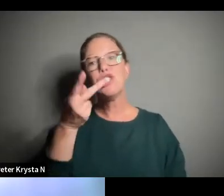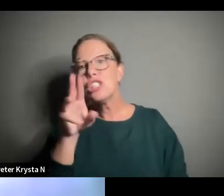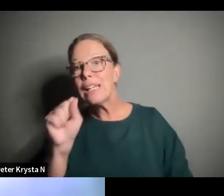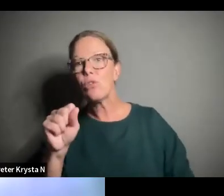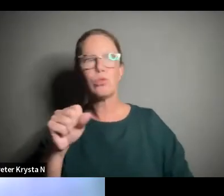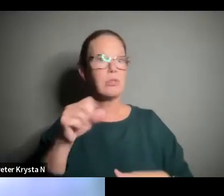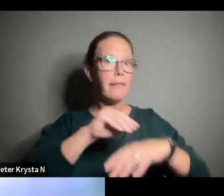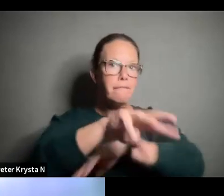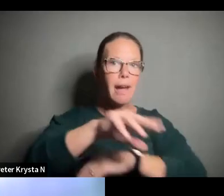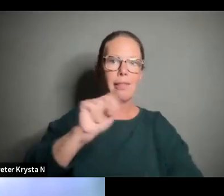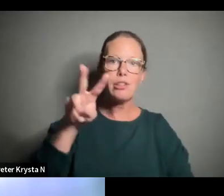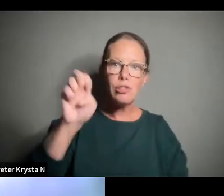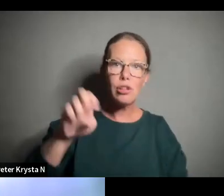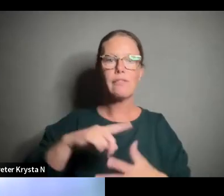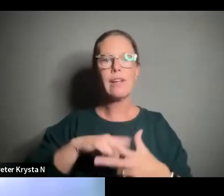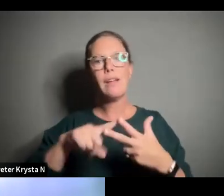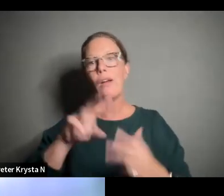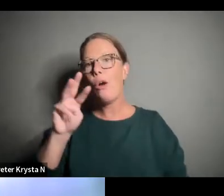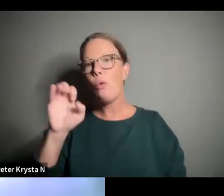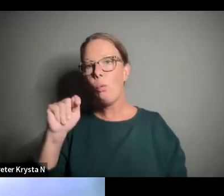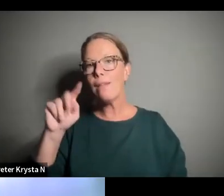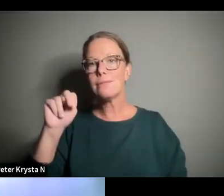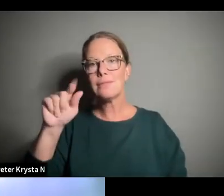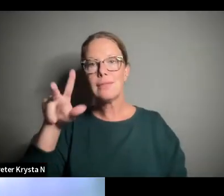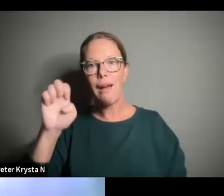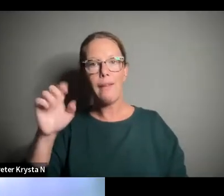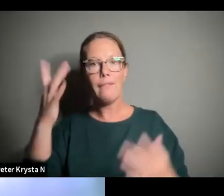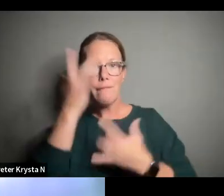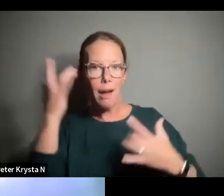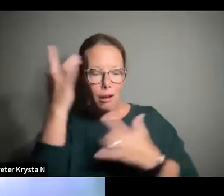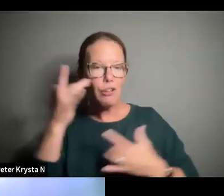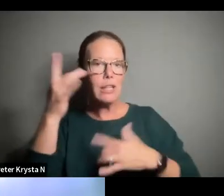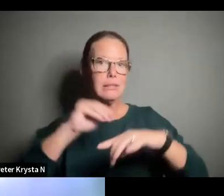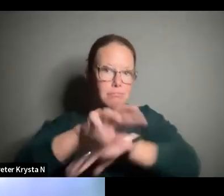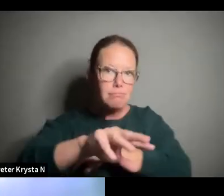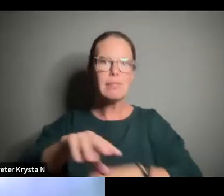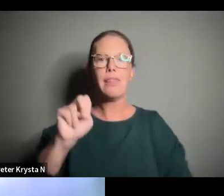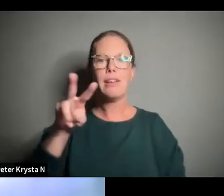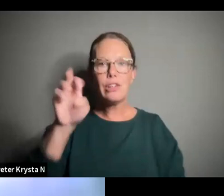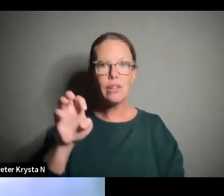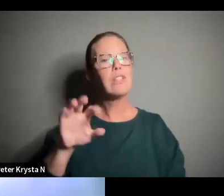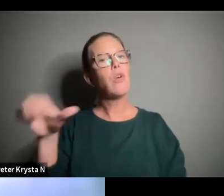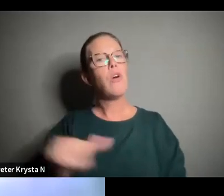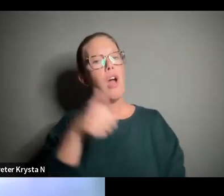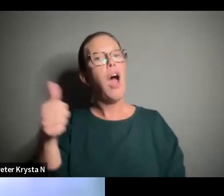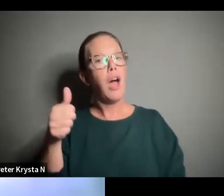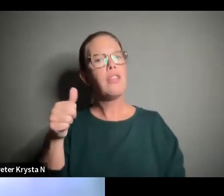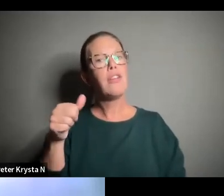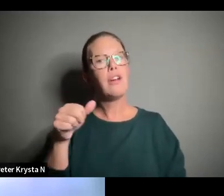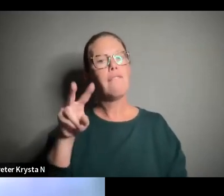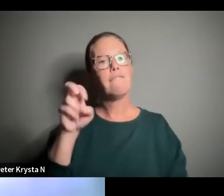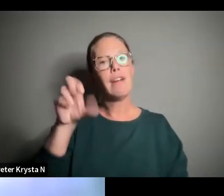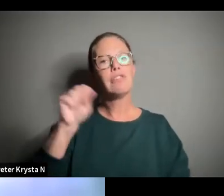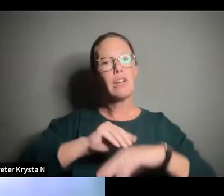nerve involved. They could get just some other West Nile virus and their nerves can get that. So some other viruses can cause a neuropathy,